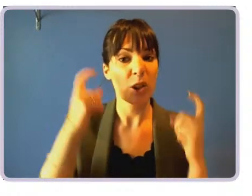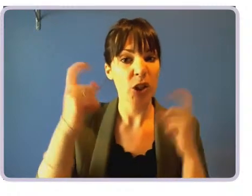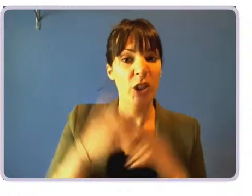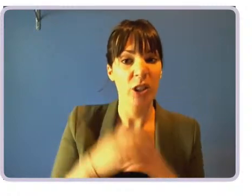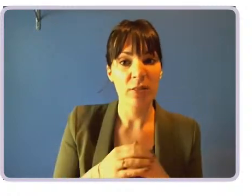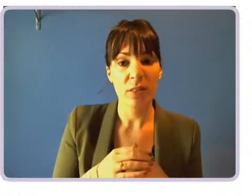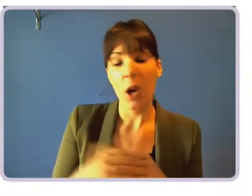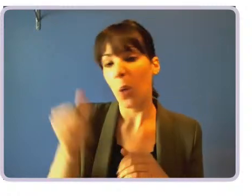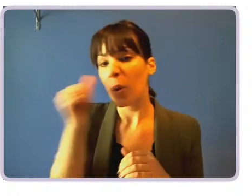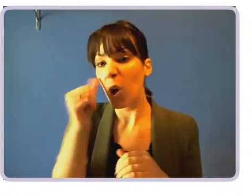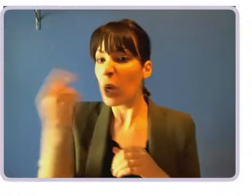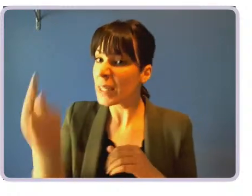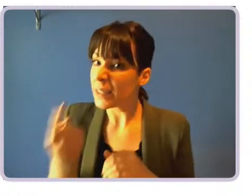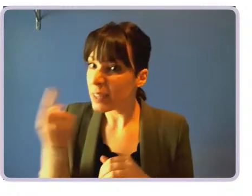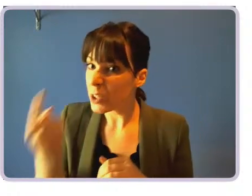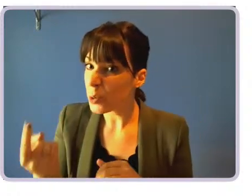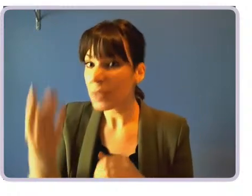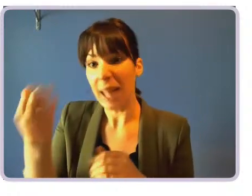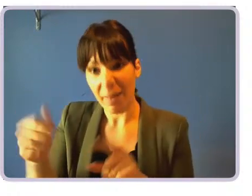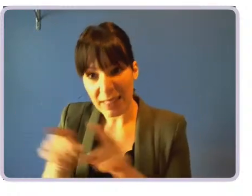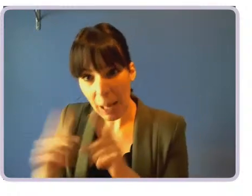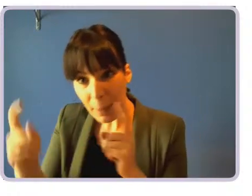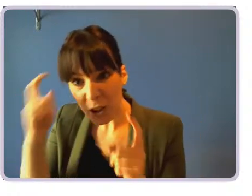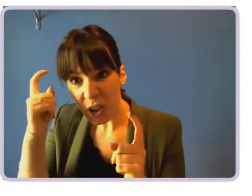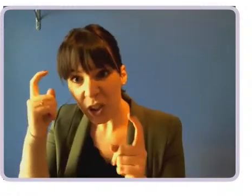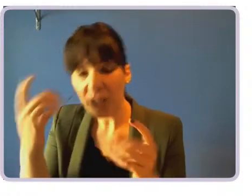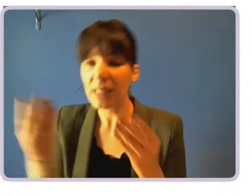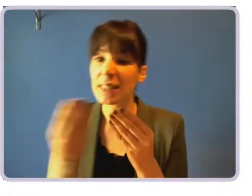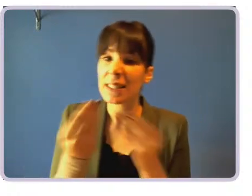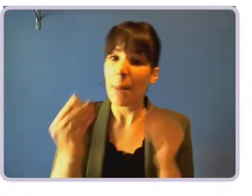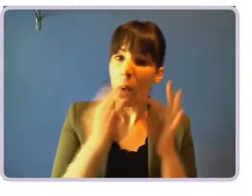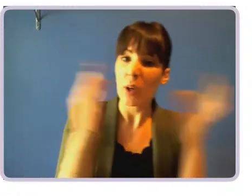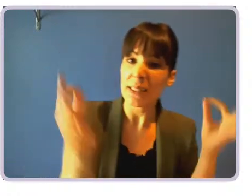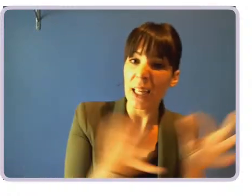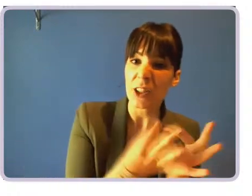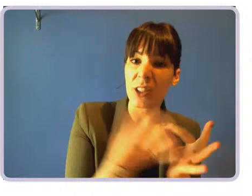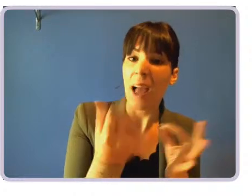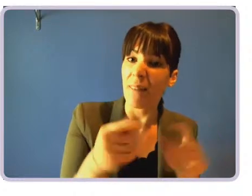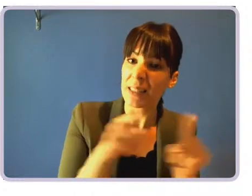and organisations have similar concerns.